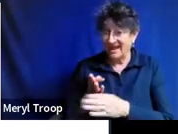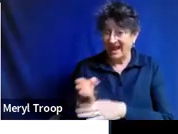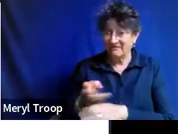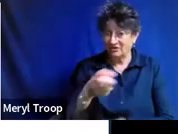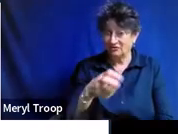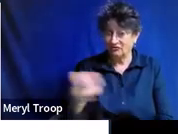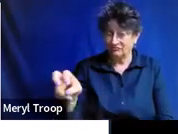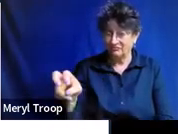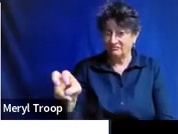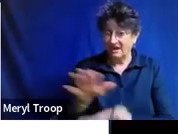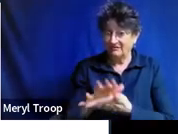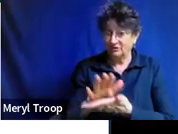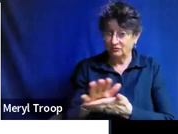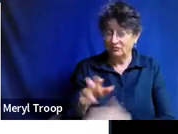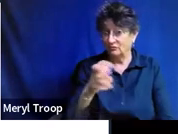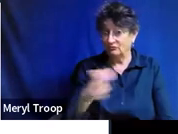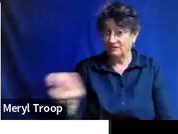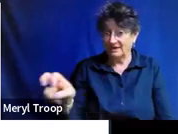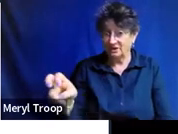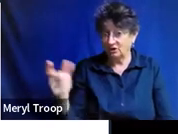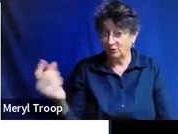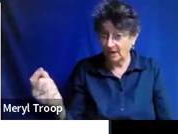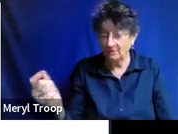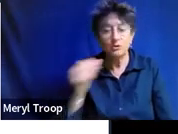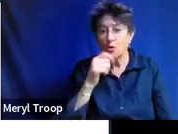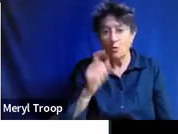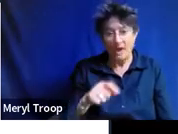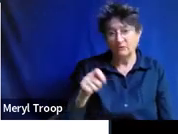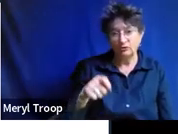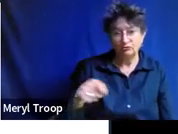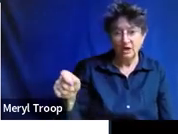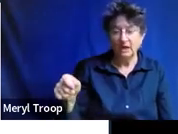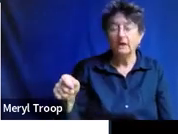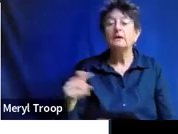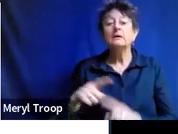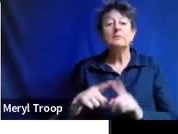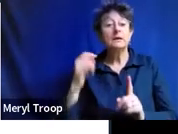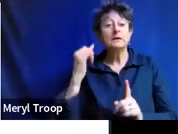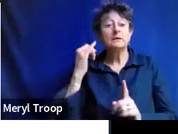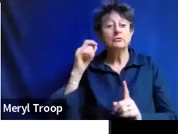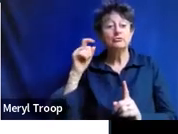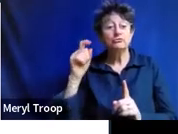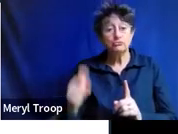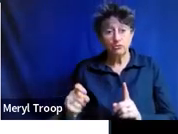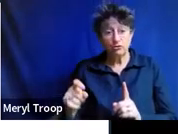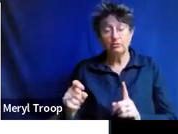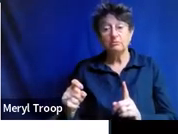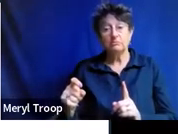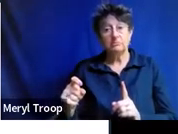plan, then you wouldn't have to check this, but it should be done annually.